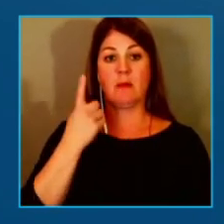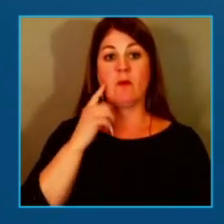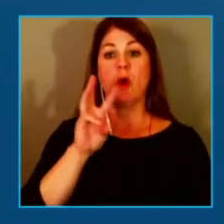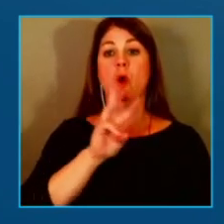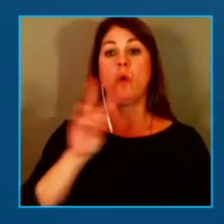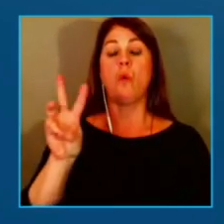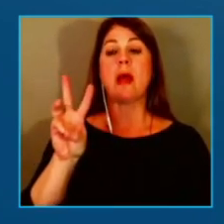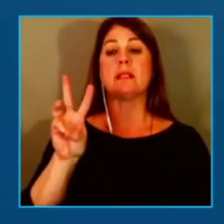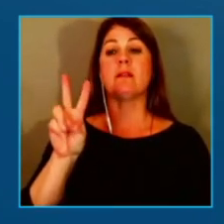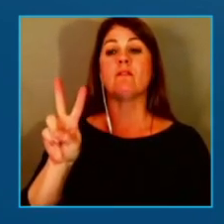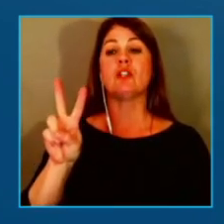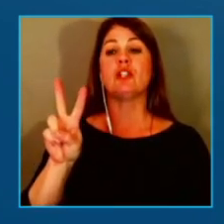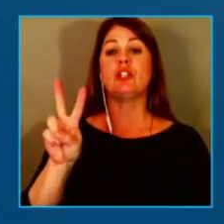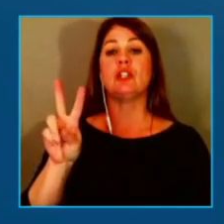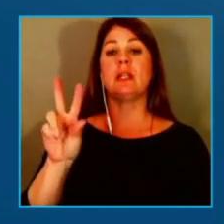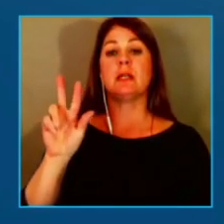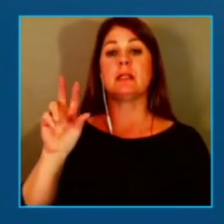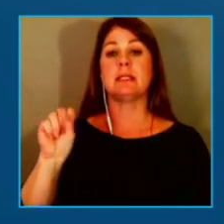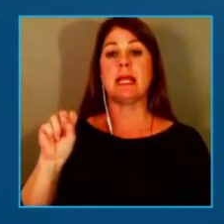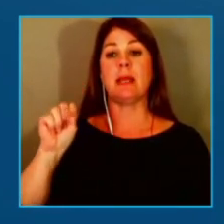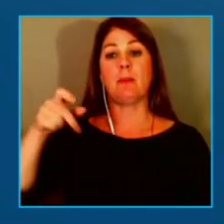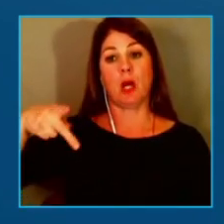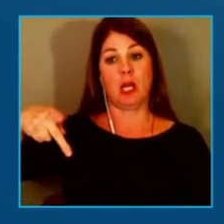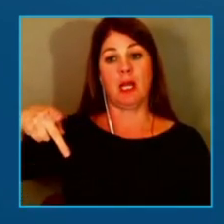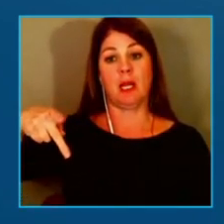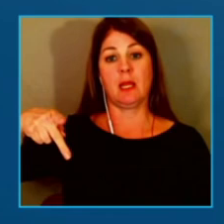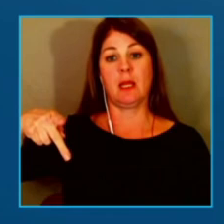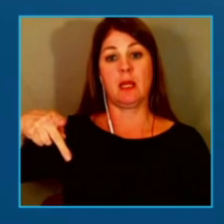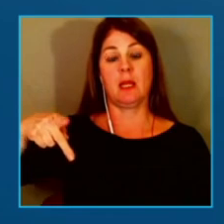Virginia State Party, Ms. Belinda